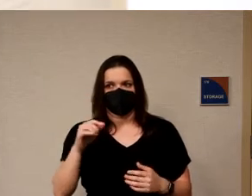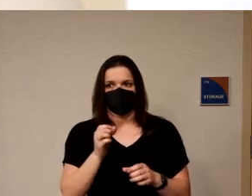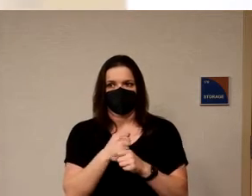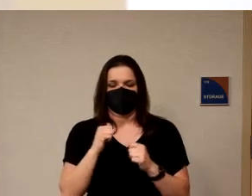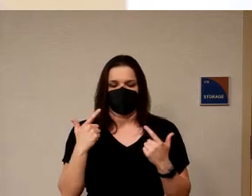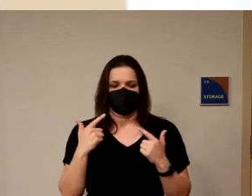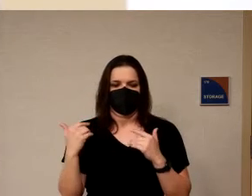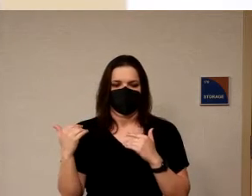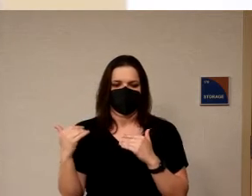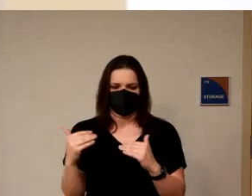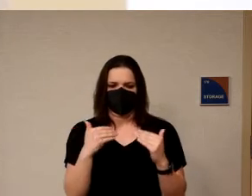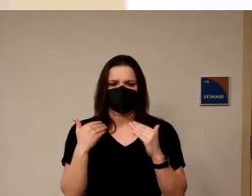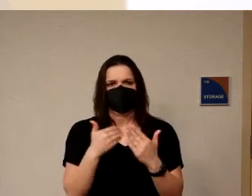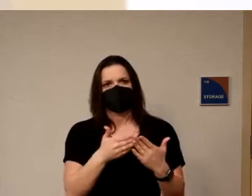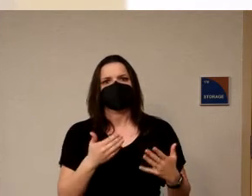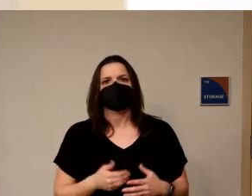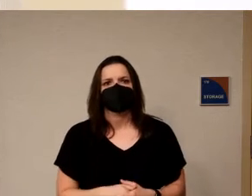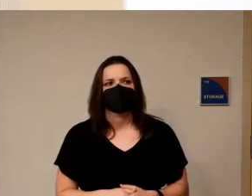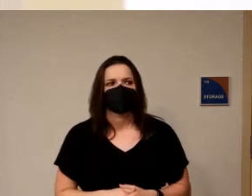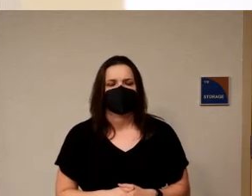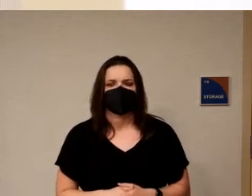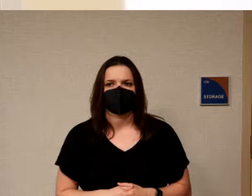them all pretty close. But yeah.